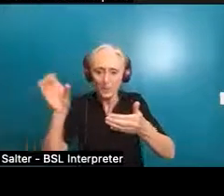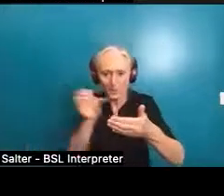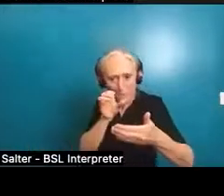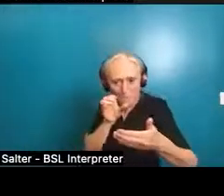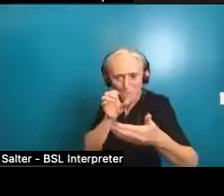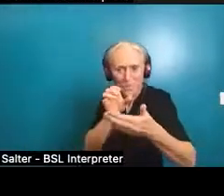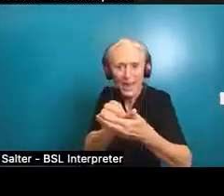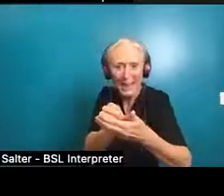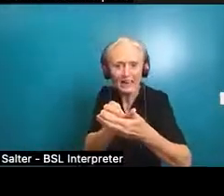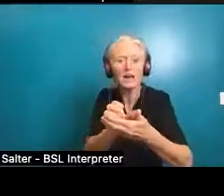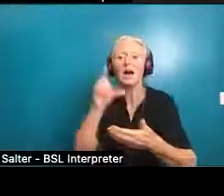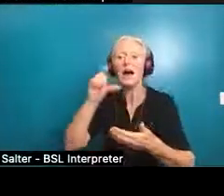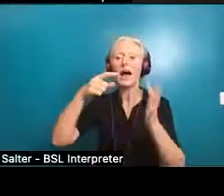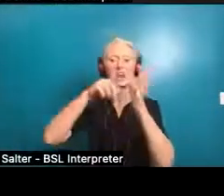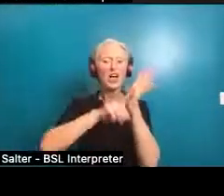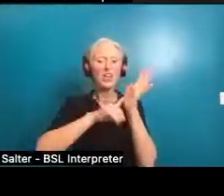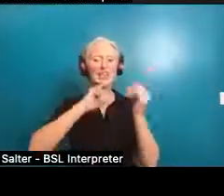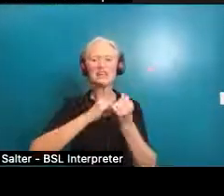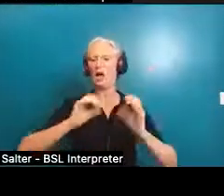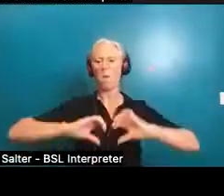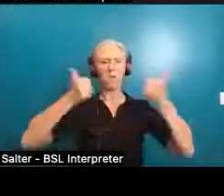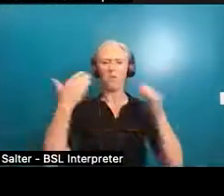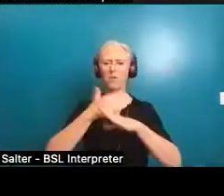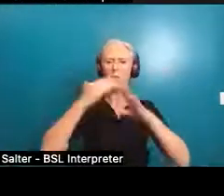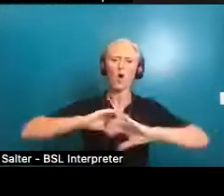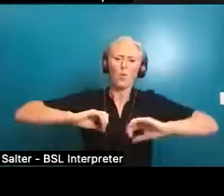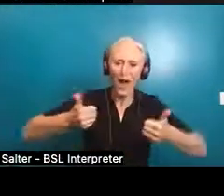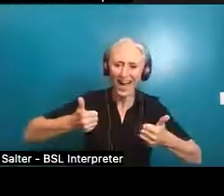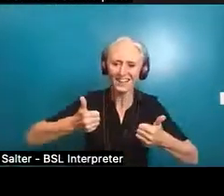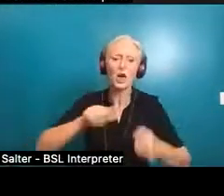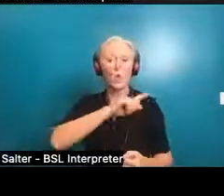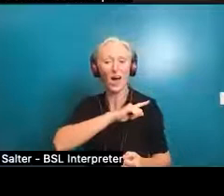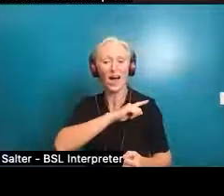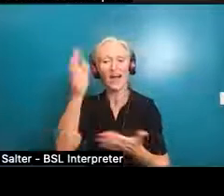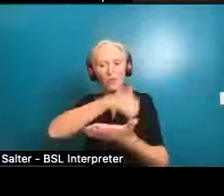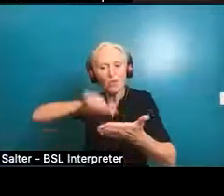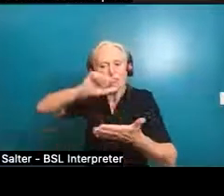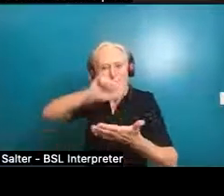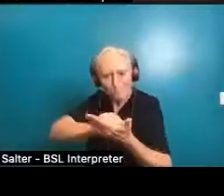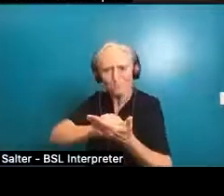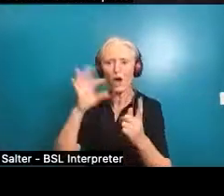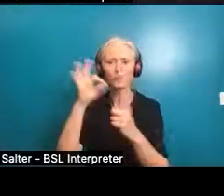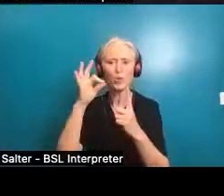The cells can then produce healthy protein and work better for longer.